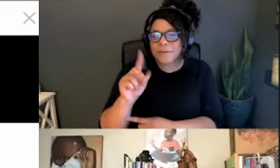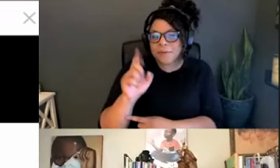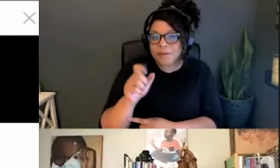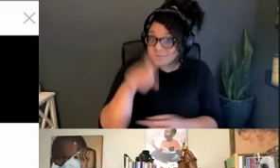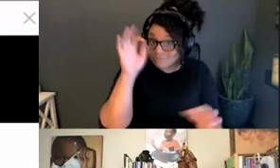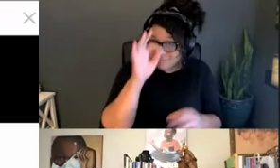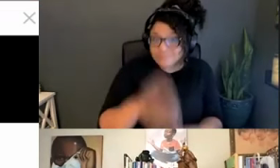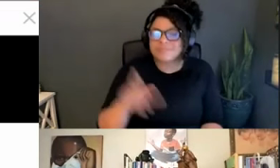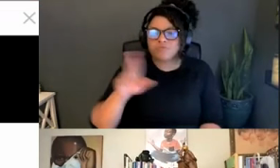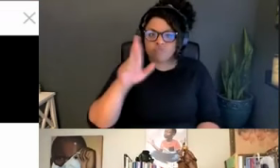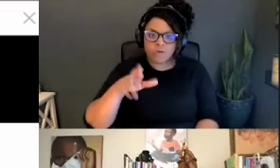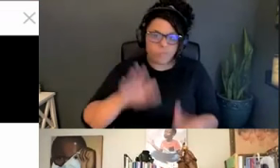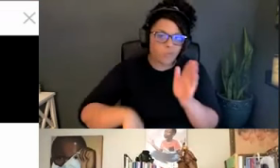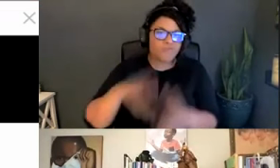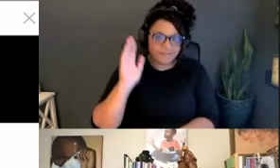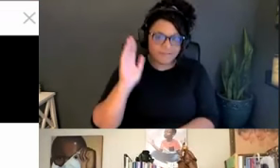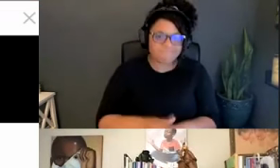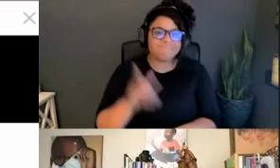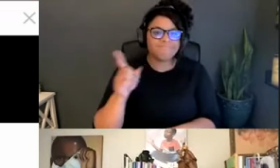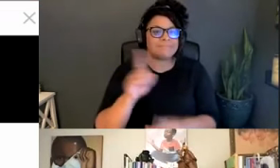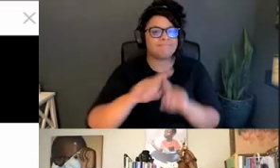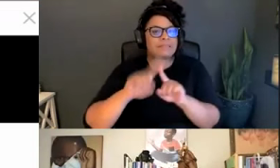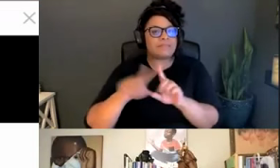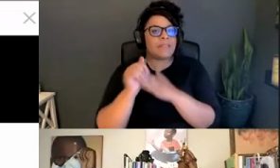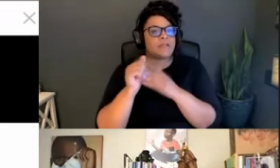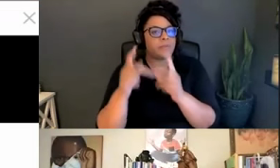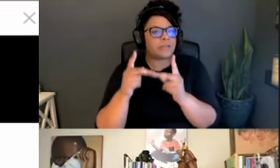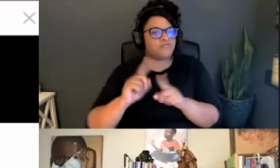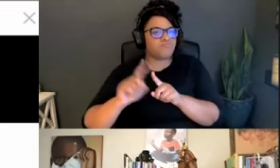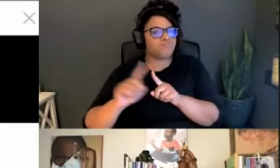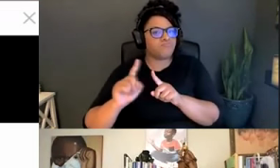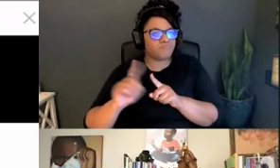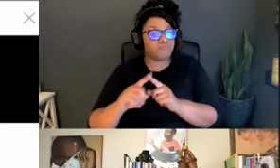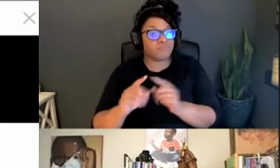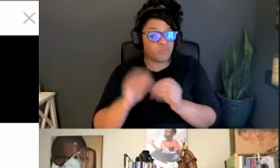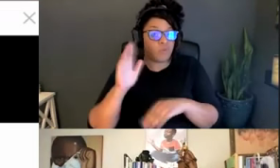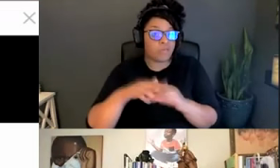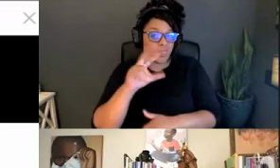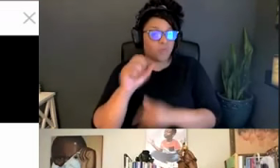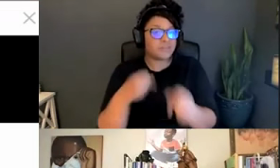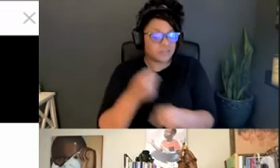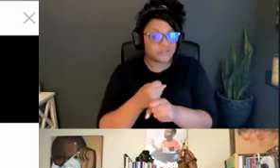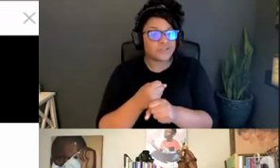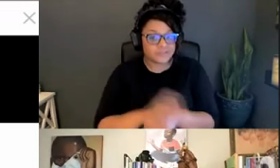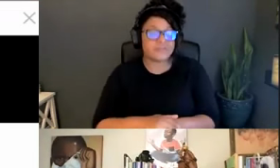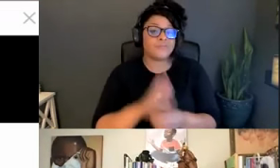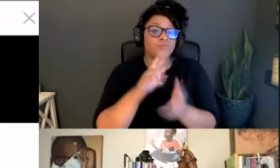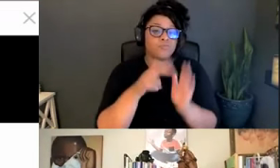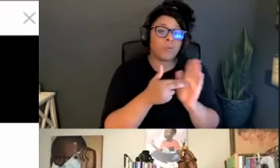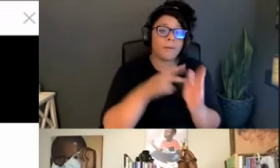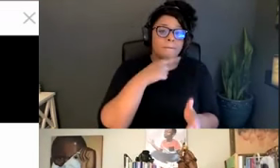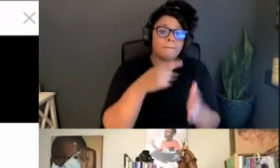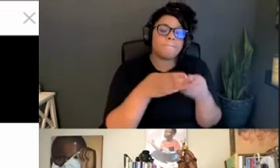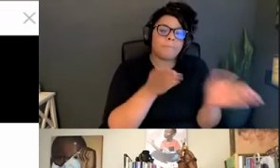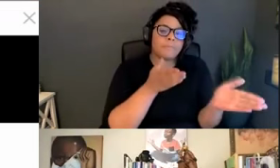Rochester native, Wade has held leadership positions in the community for more than 3 decades, including roles in public service, education,